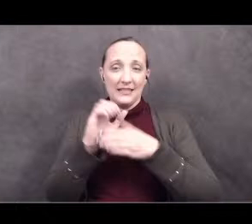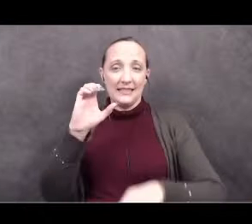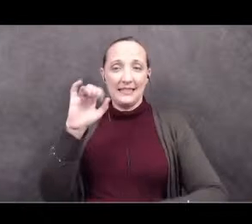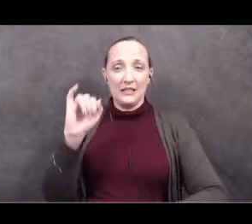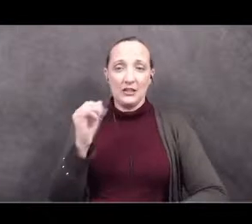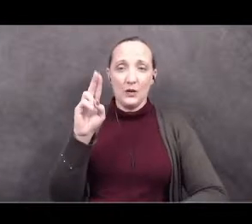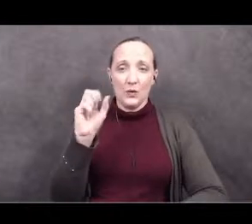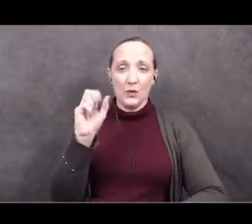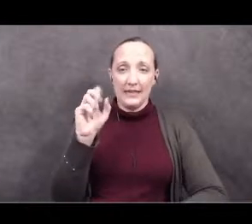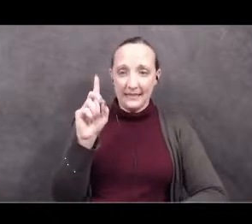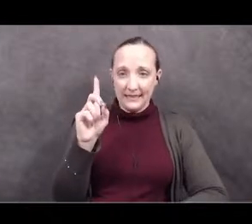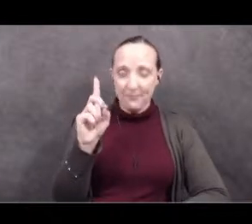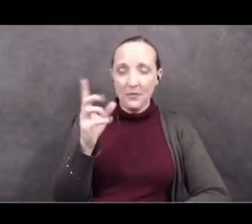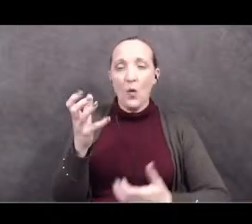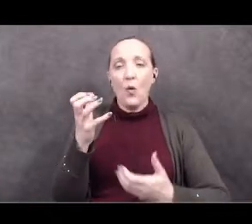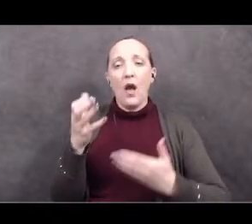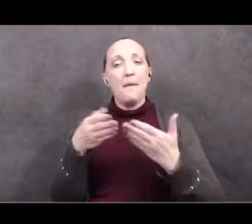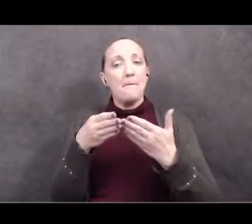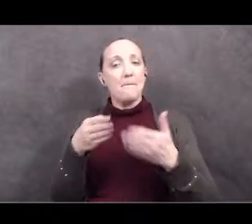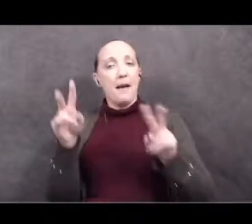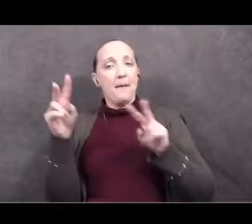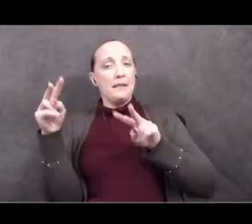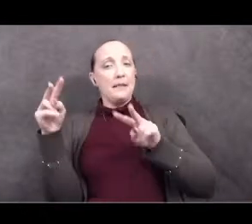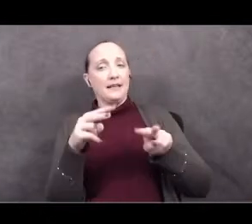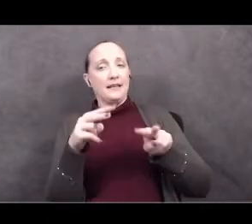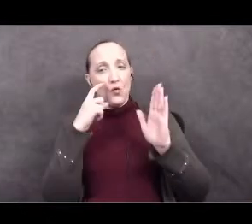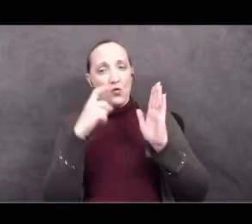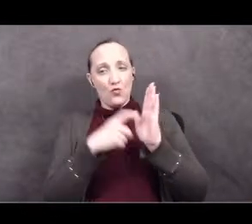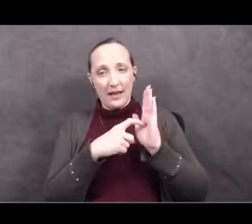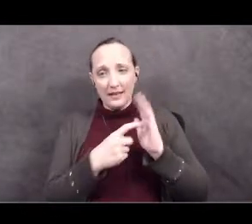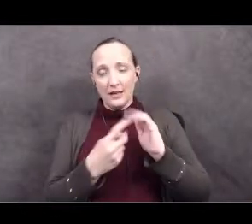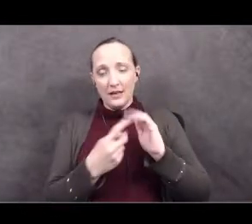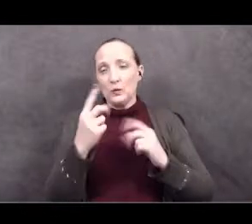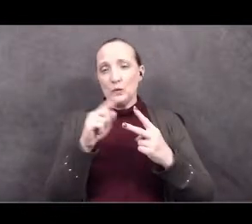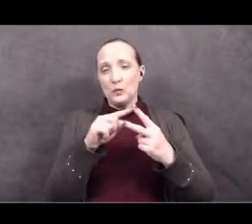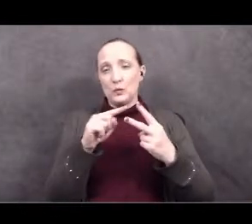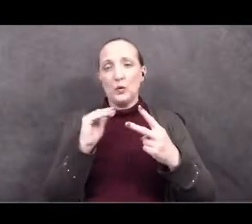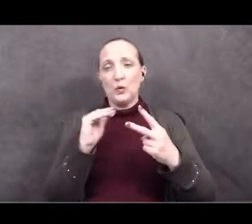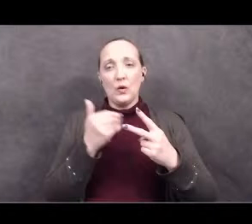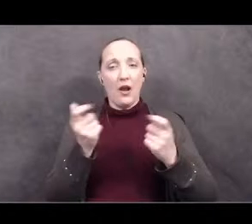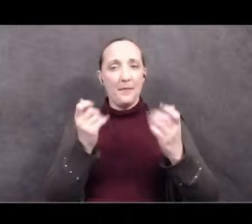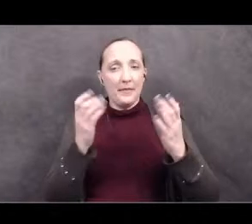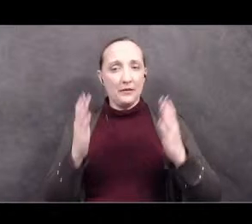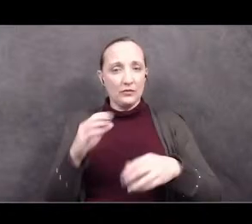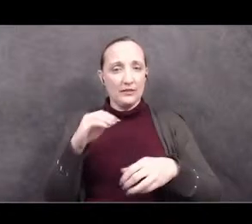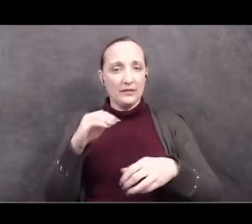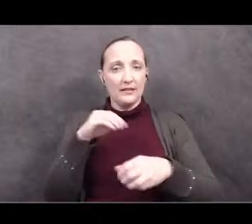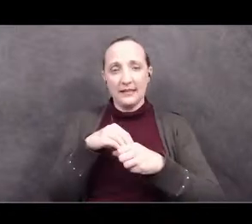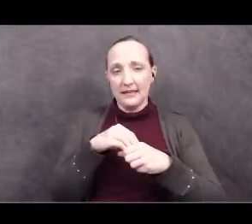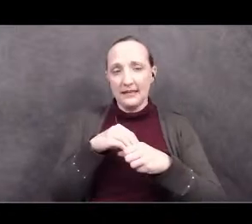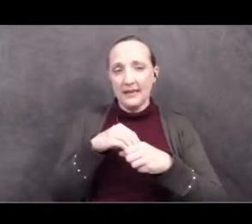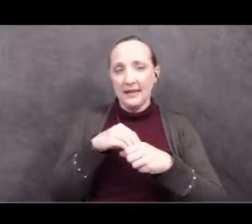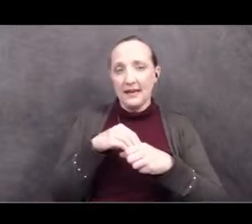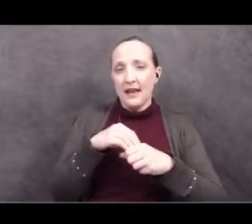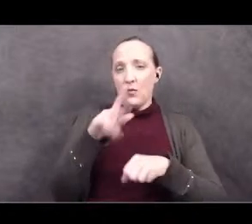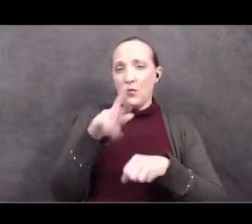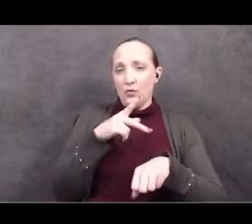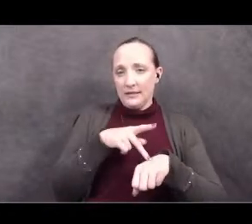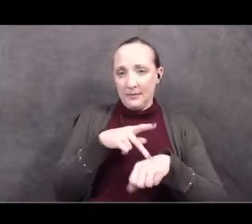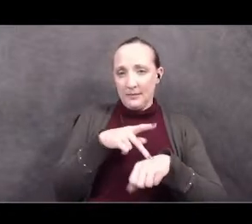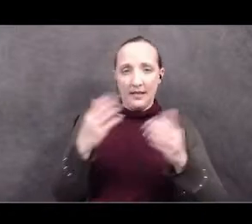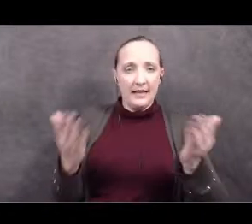and just wanted to publicly recognize uh couple of our standing in administrators uh in sight uh principles